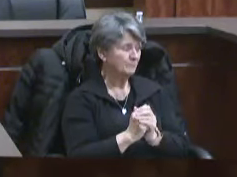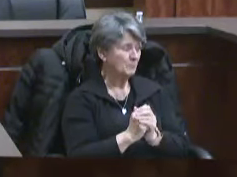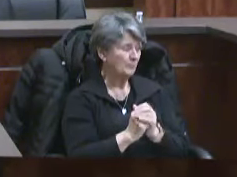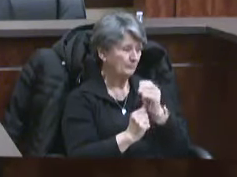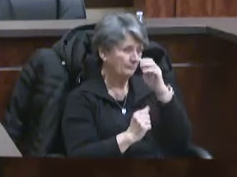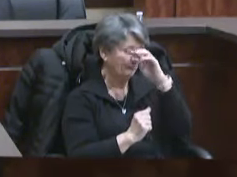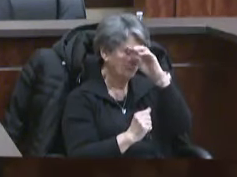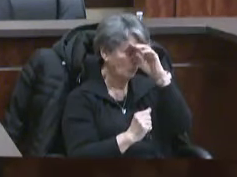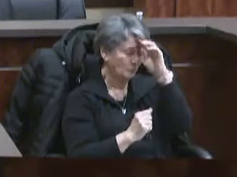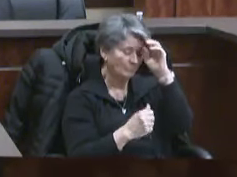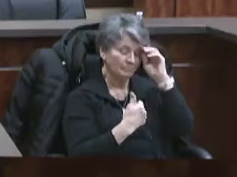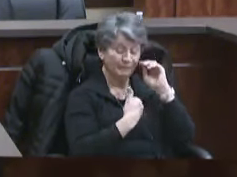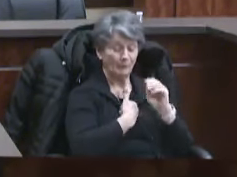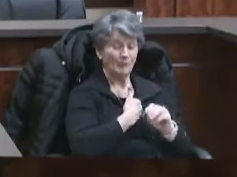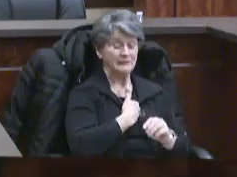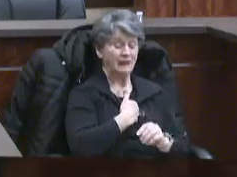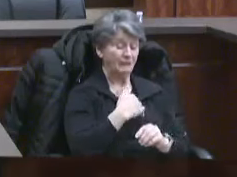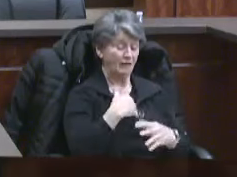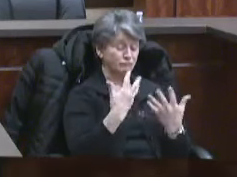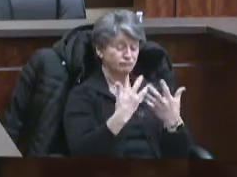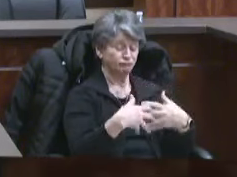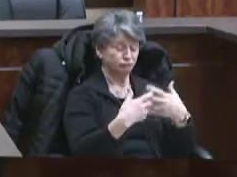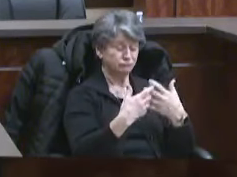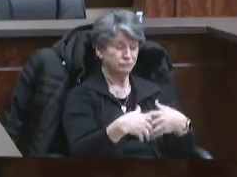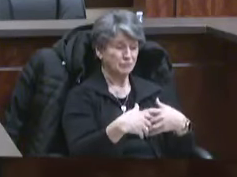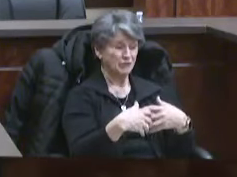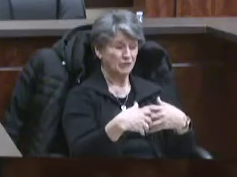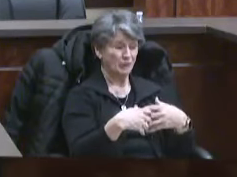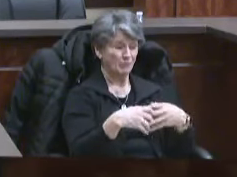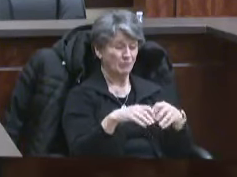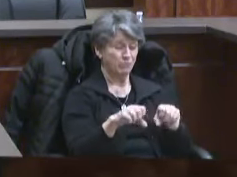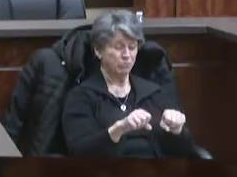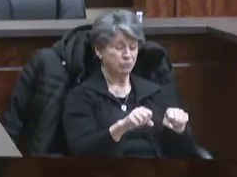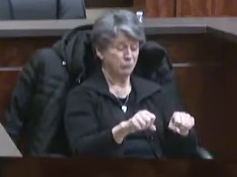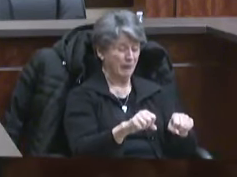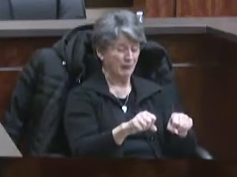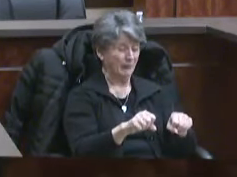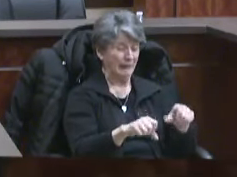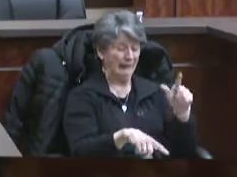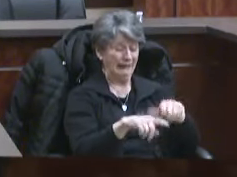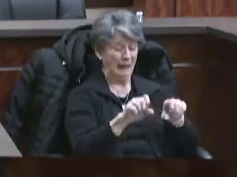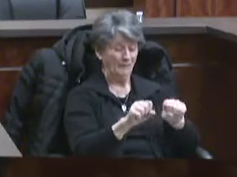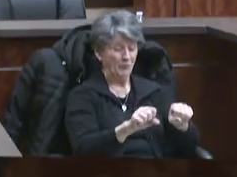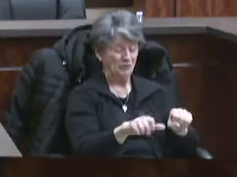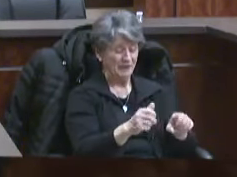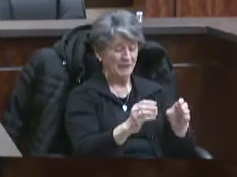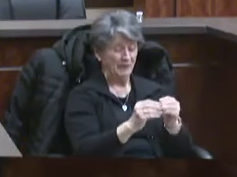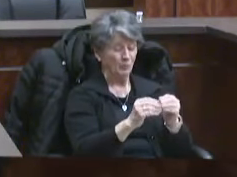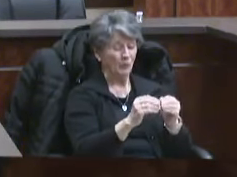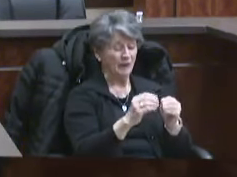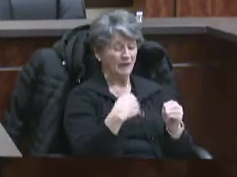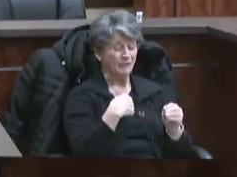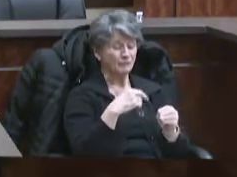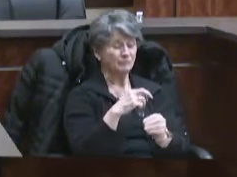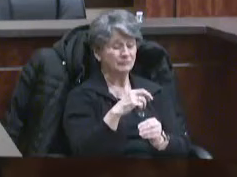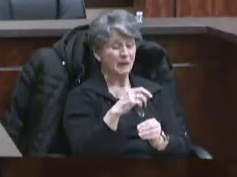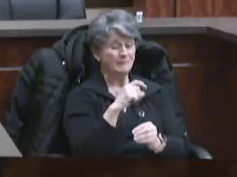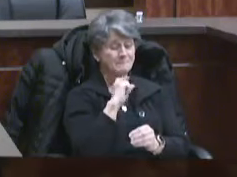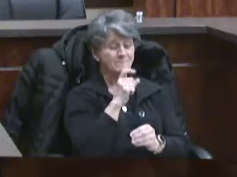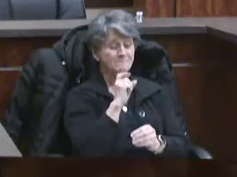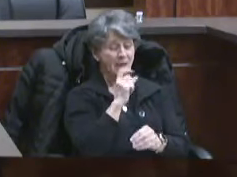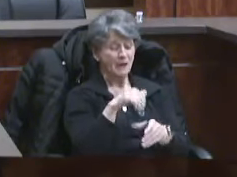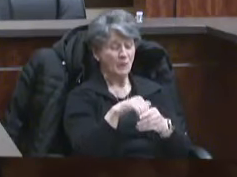I have a snowblower, but I'm no longer able to push it because of the titanium in my back.